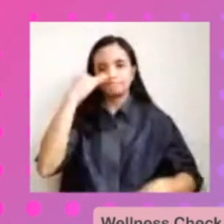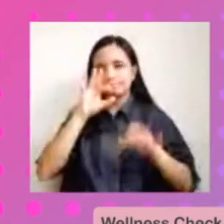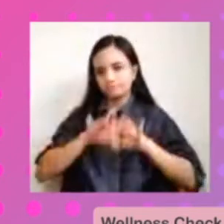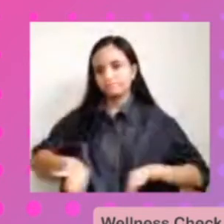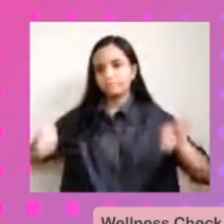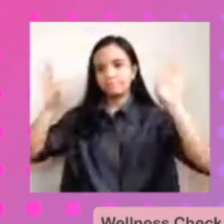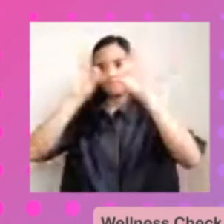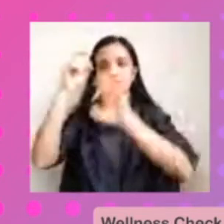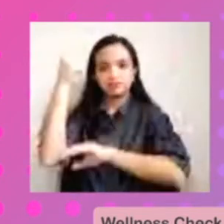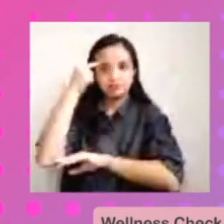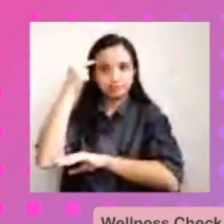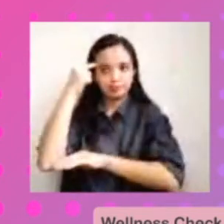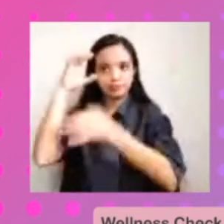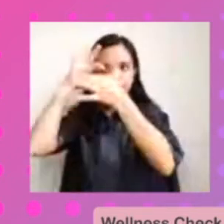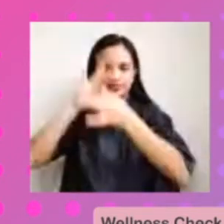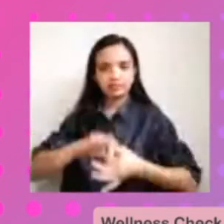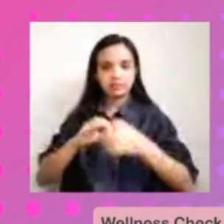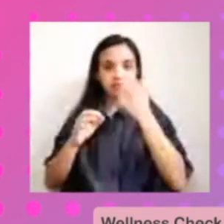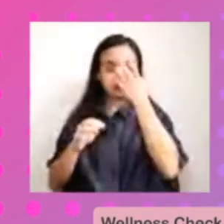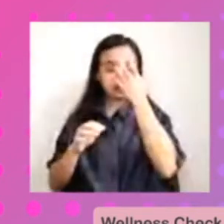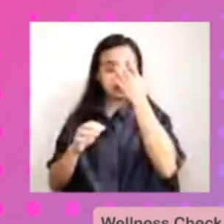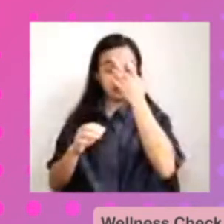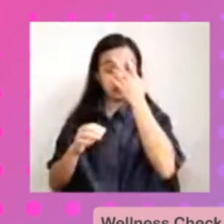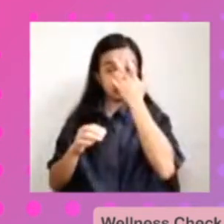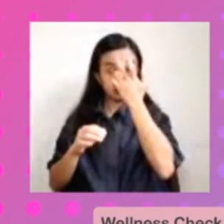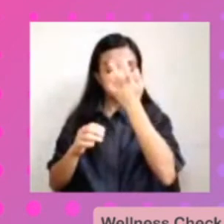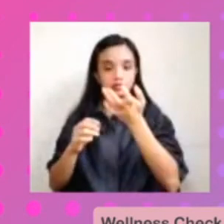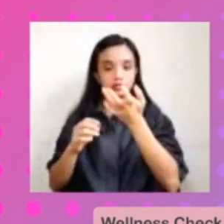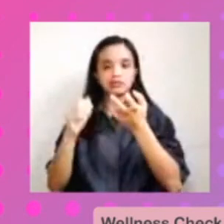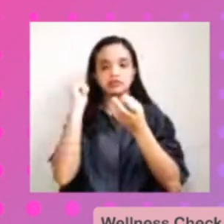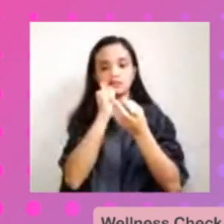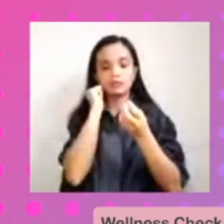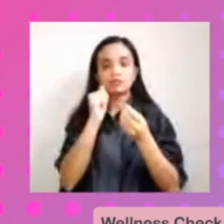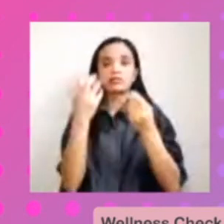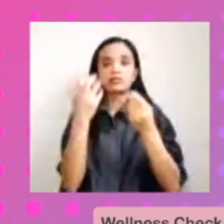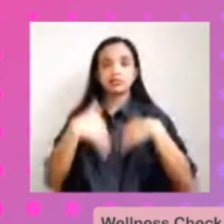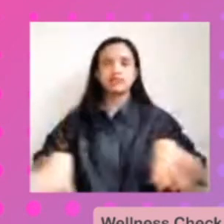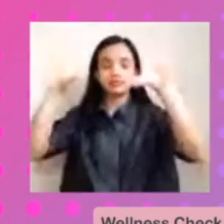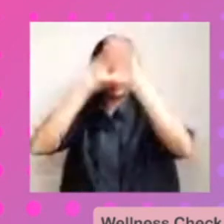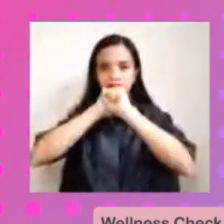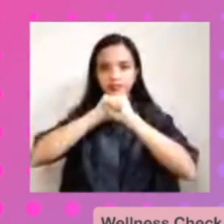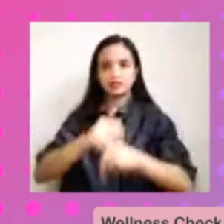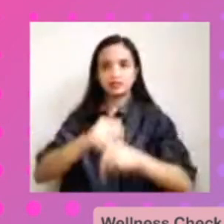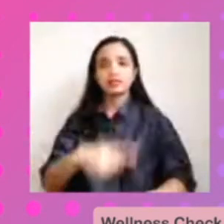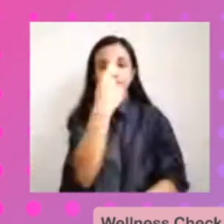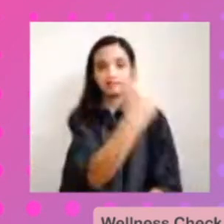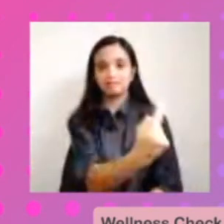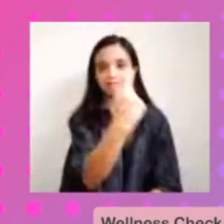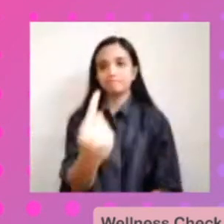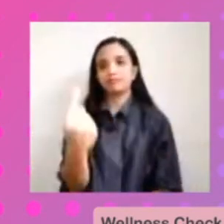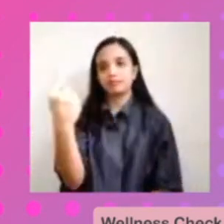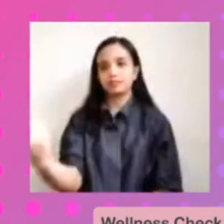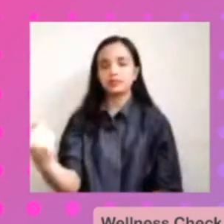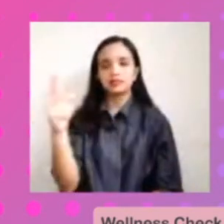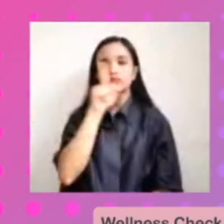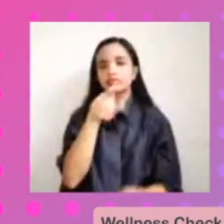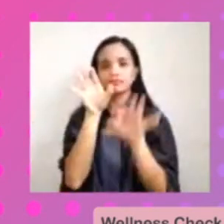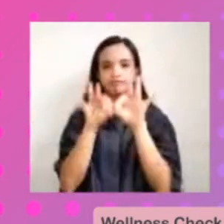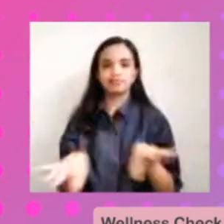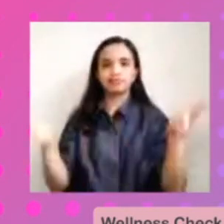care of the body. But also, yun nga, sabi nila, diba? So it's not just the body alone, but the body, taking care of the body